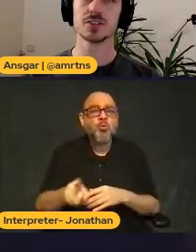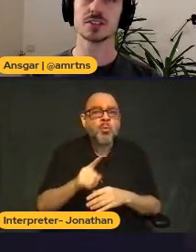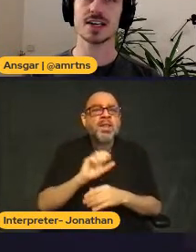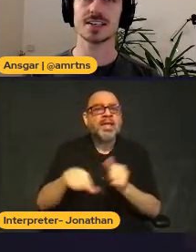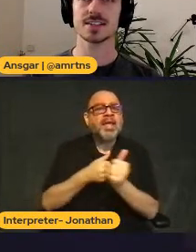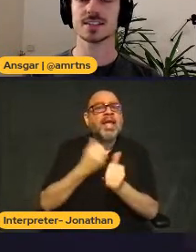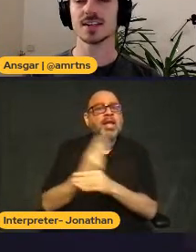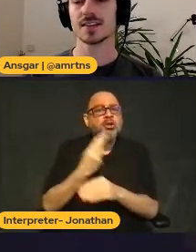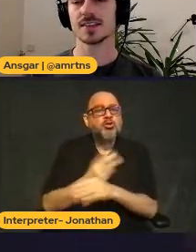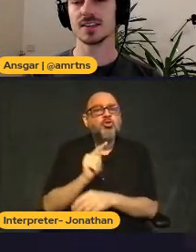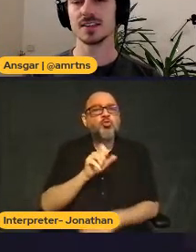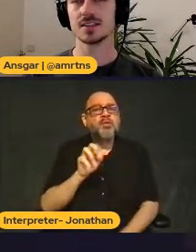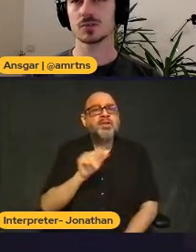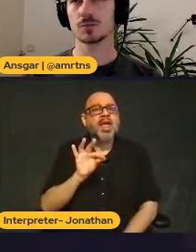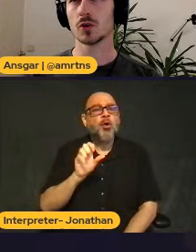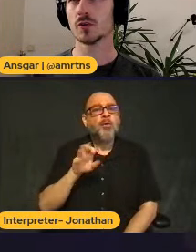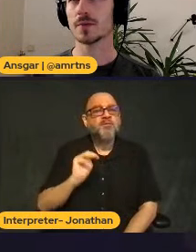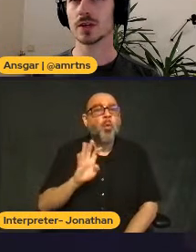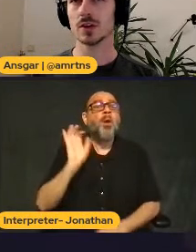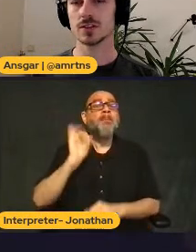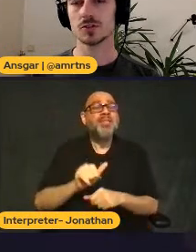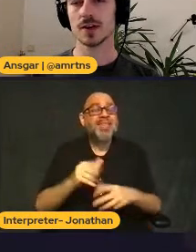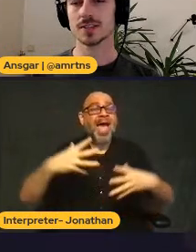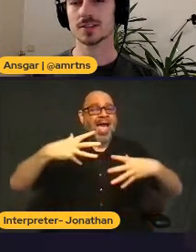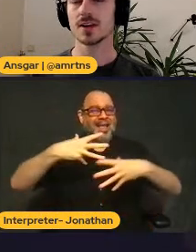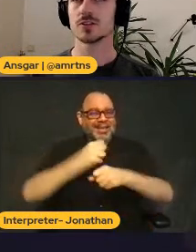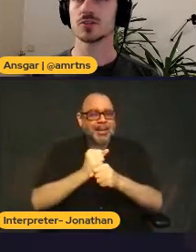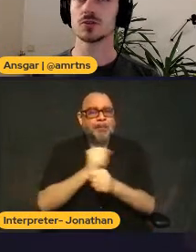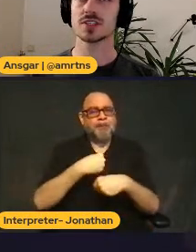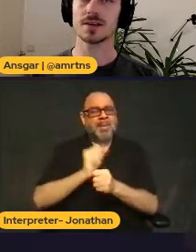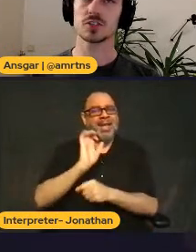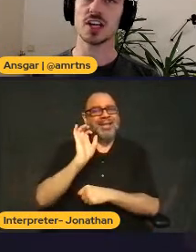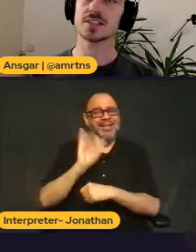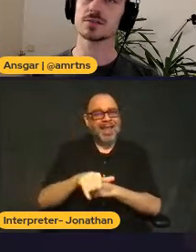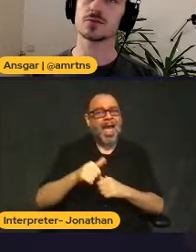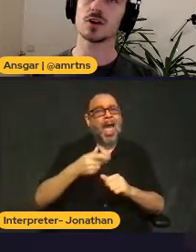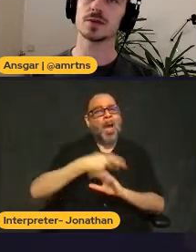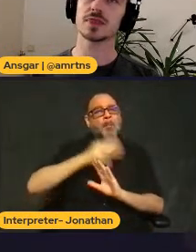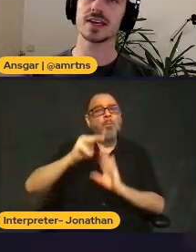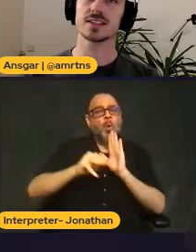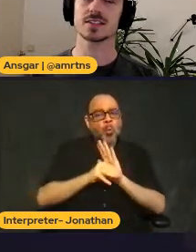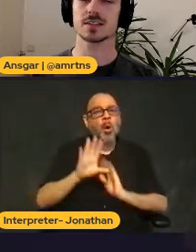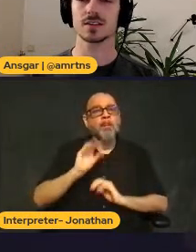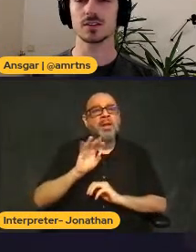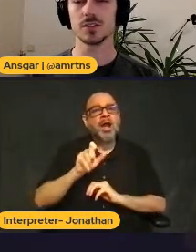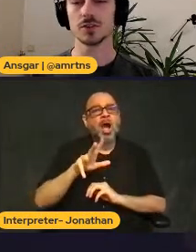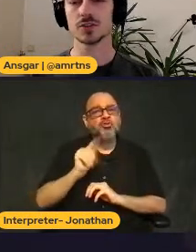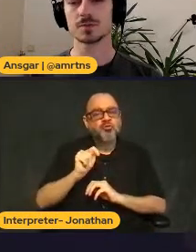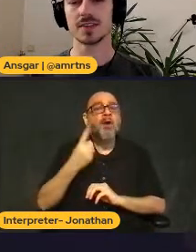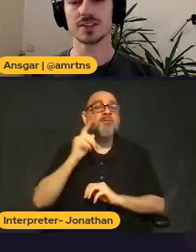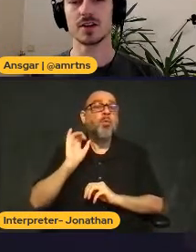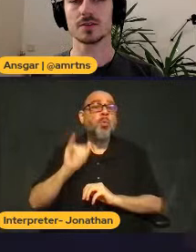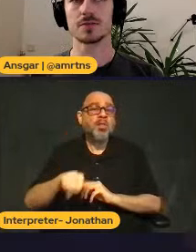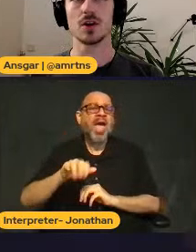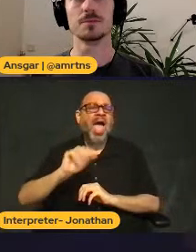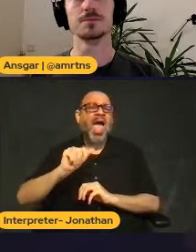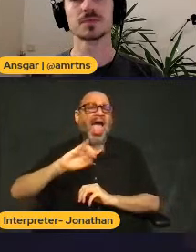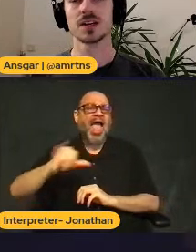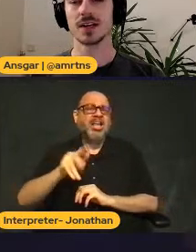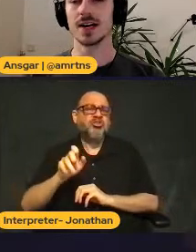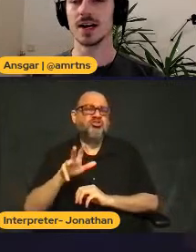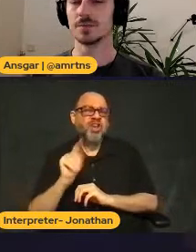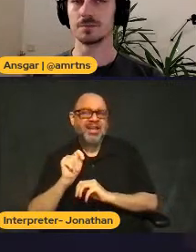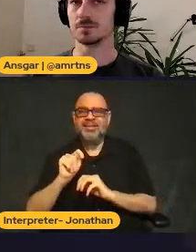it synthesizes the programming constructs to some JSON format that is used by the